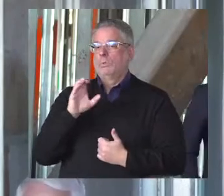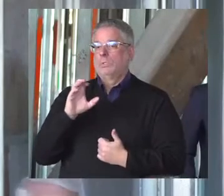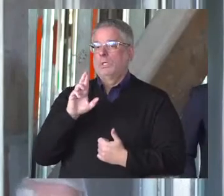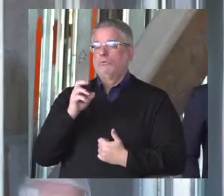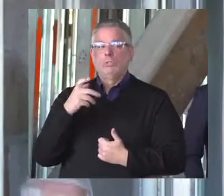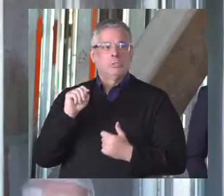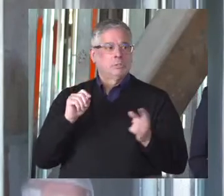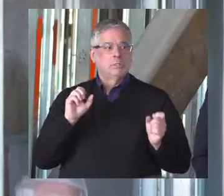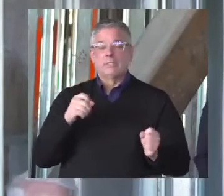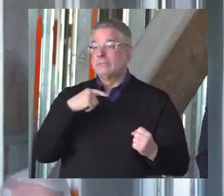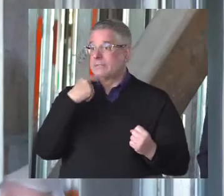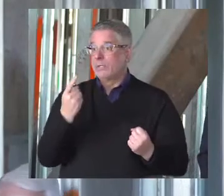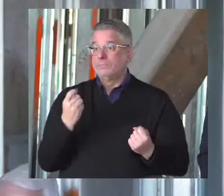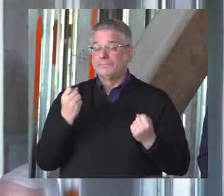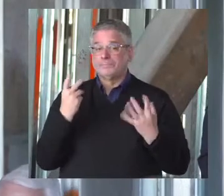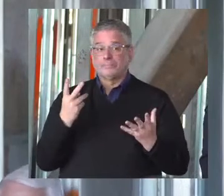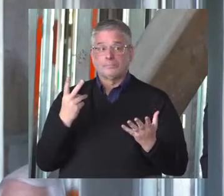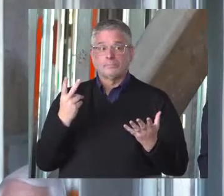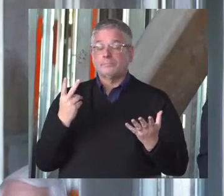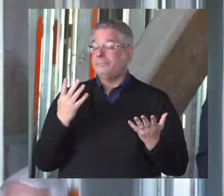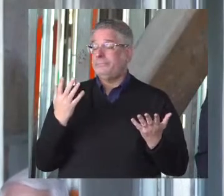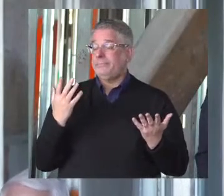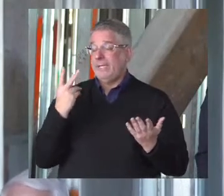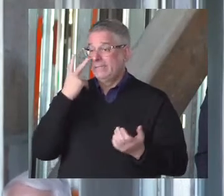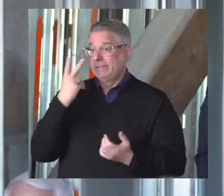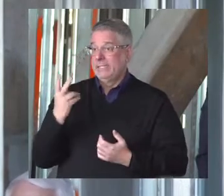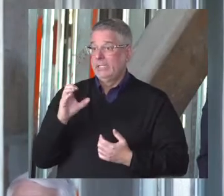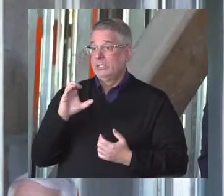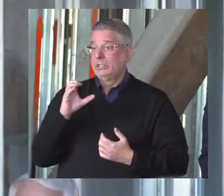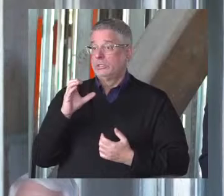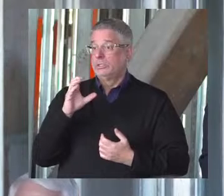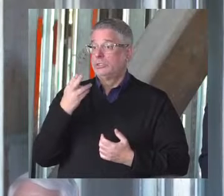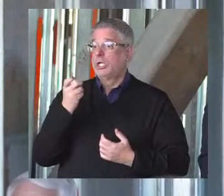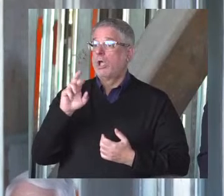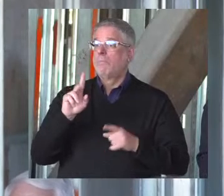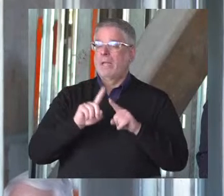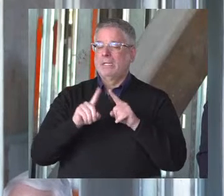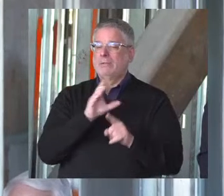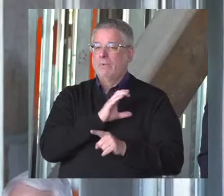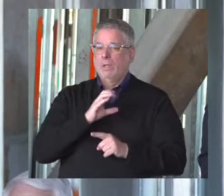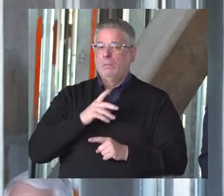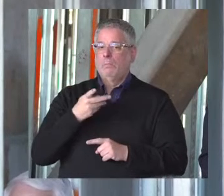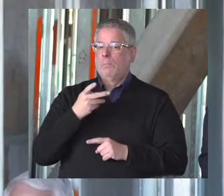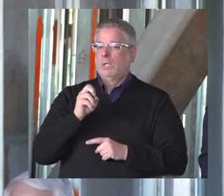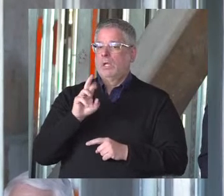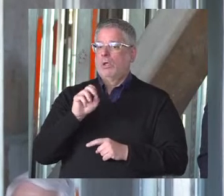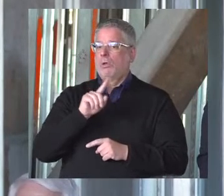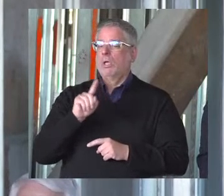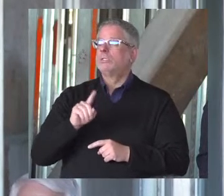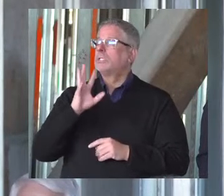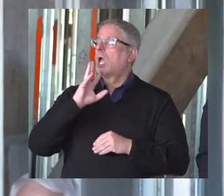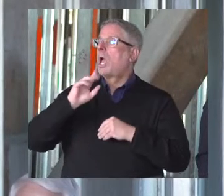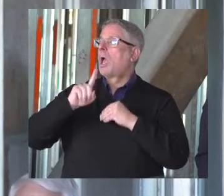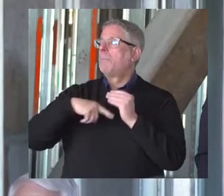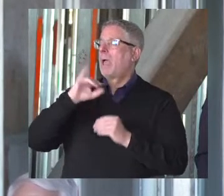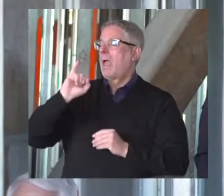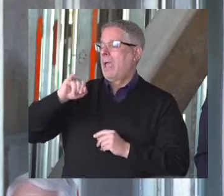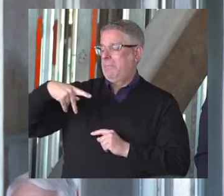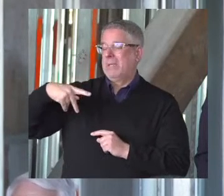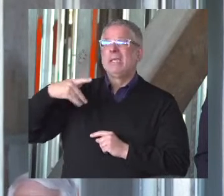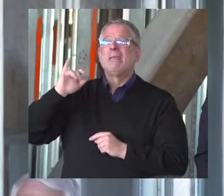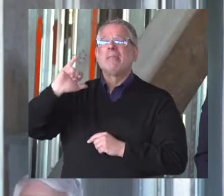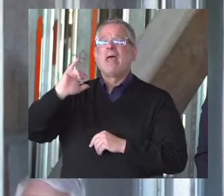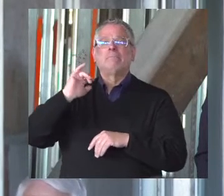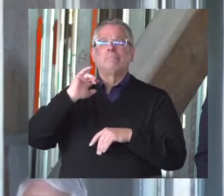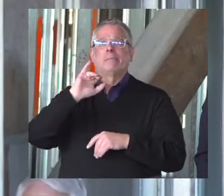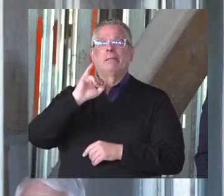Regents, can't tell you how many I see, chair of many different committees, Chair Perez, talking about the IP framework,